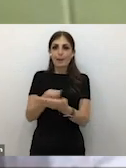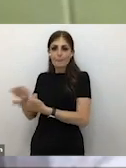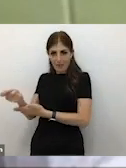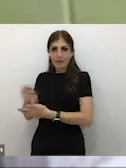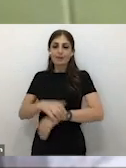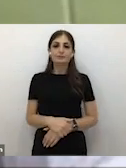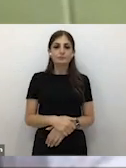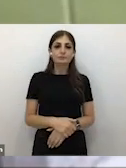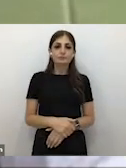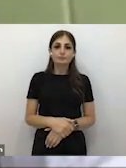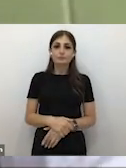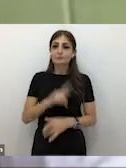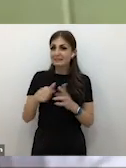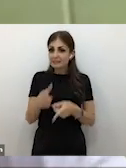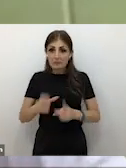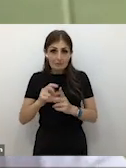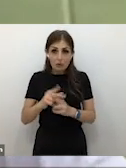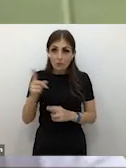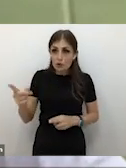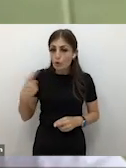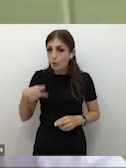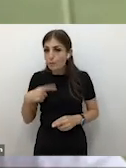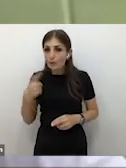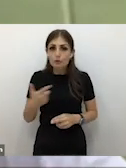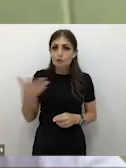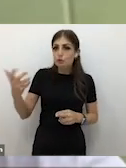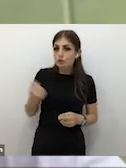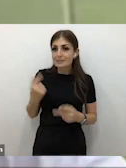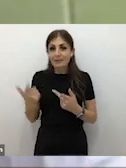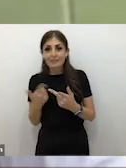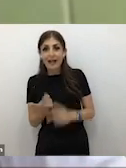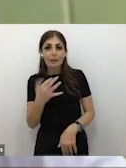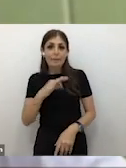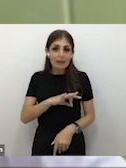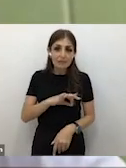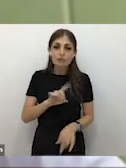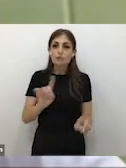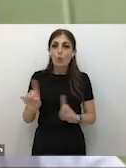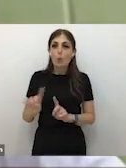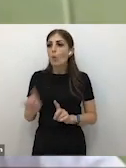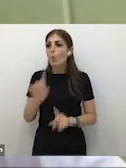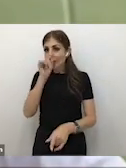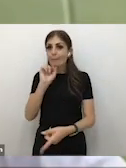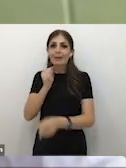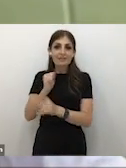would be difficult for you because you're receiving any other benefits that are affected by other